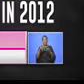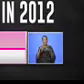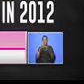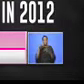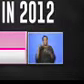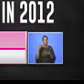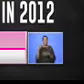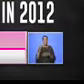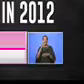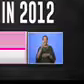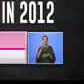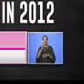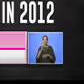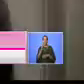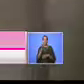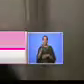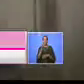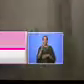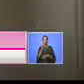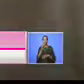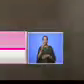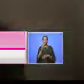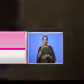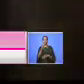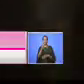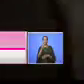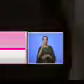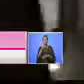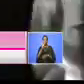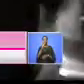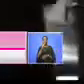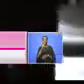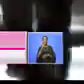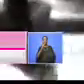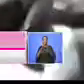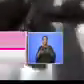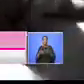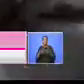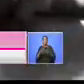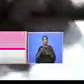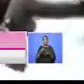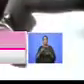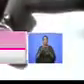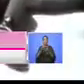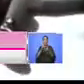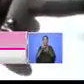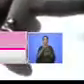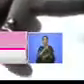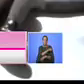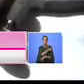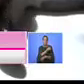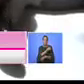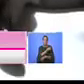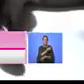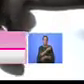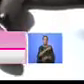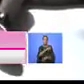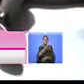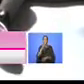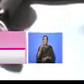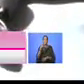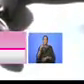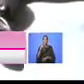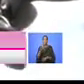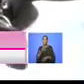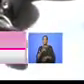2012, 250 persons were admitted. And while this is a prevalent issue locally, Knowles says globally it's becoming